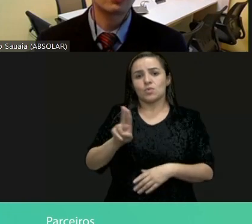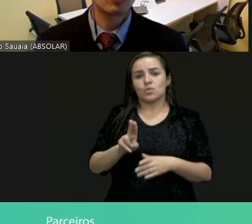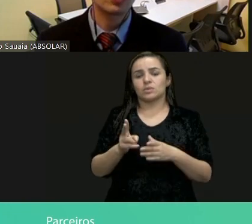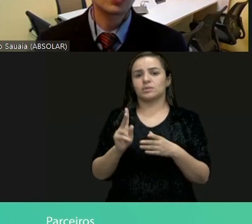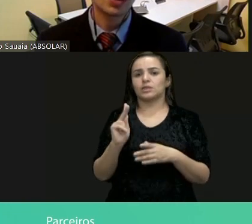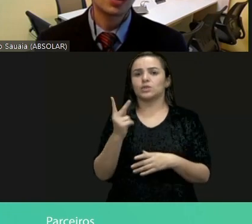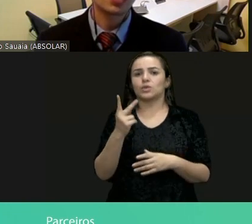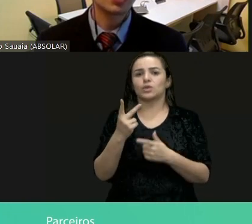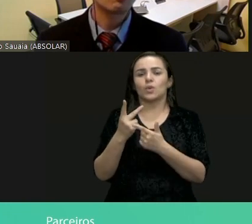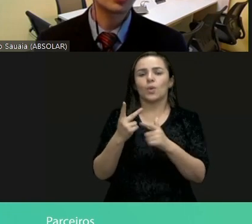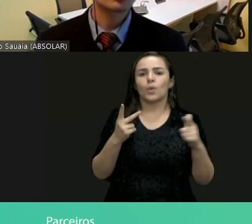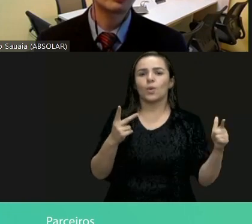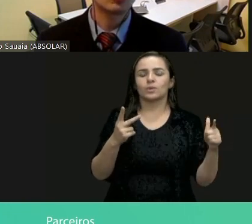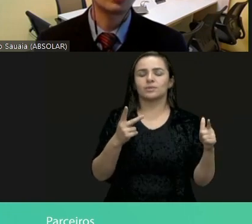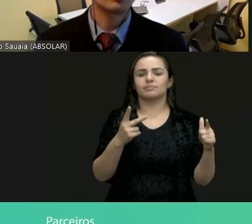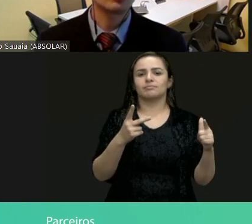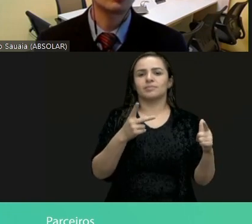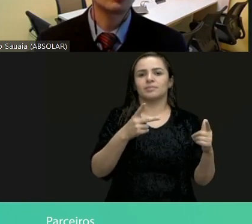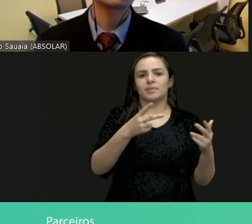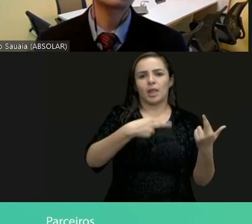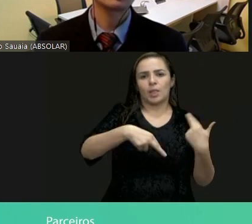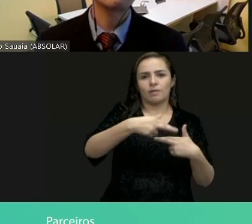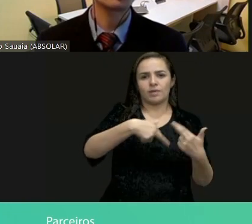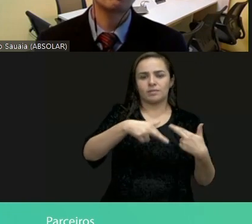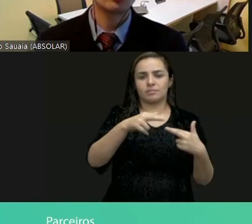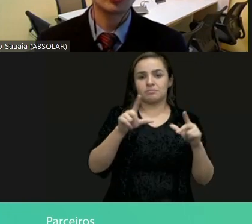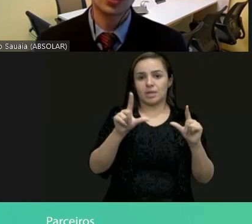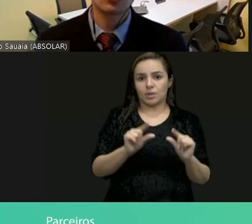Usually hydrogen produced by other sources.